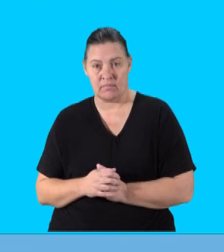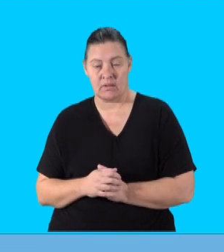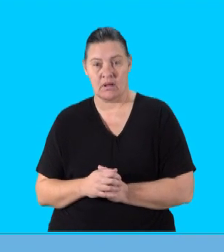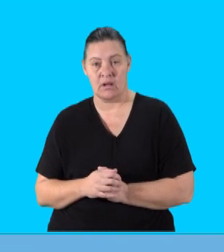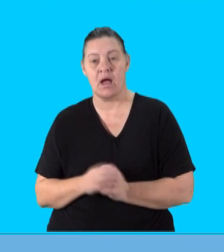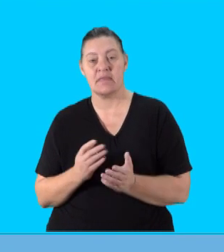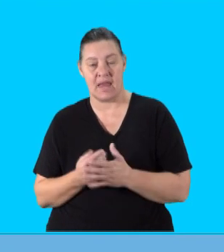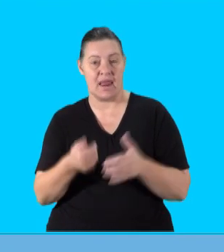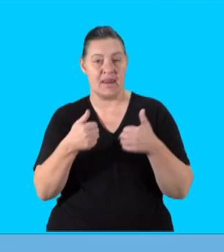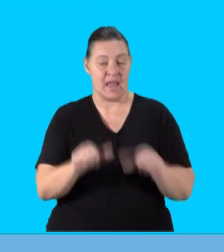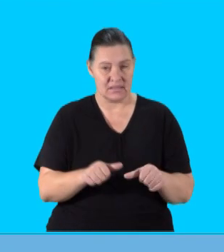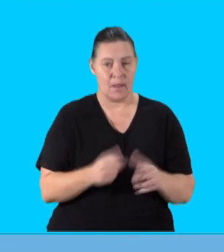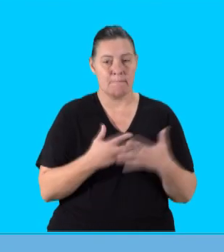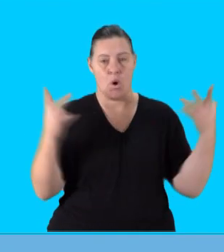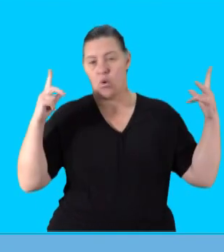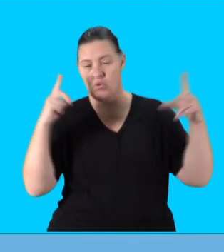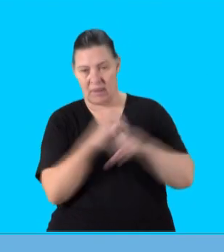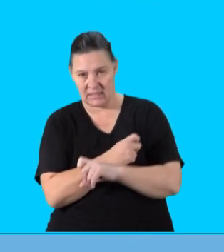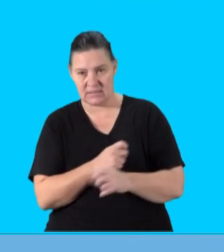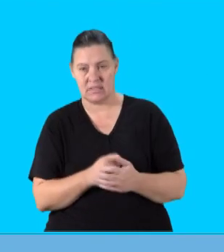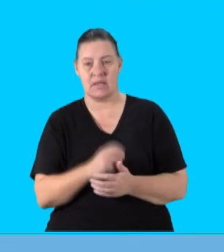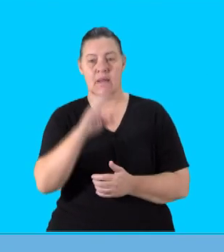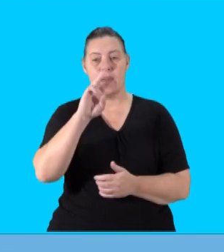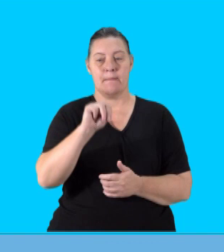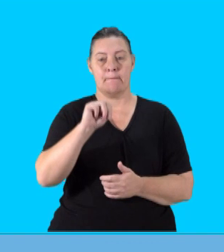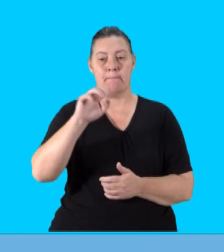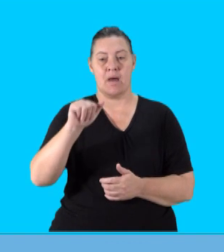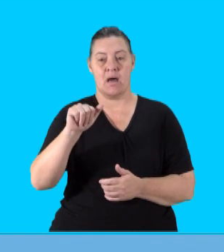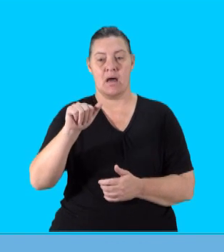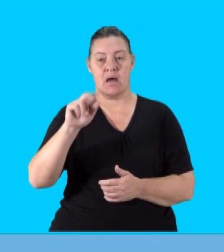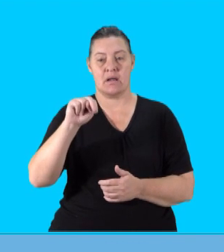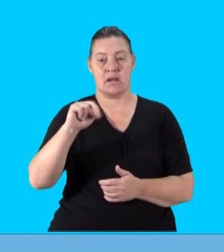And then moving on to the next one, a bit more complex, manganese.